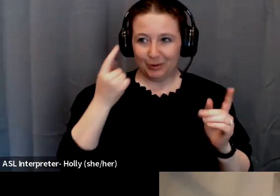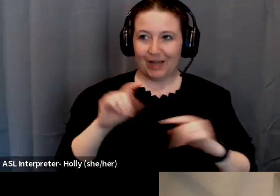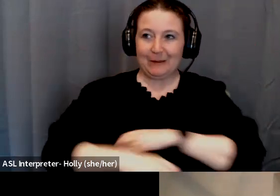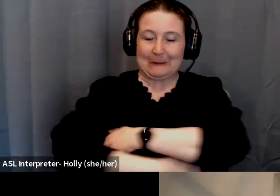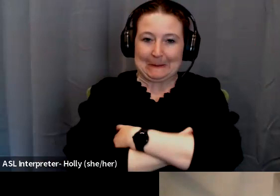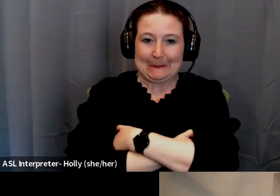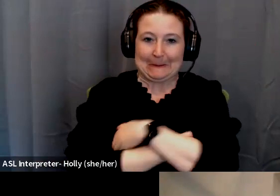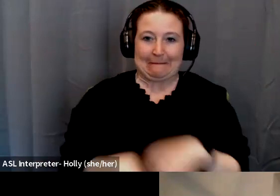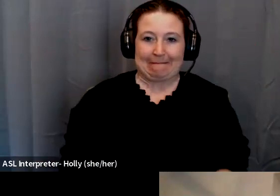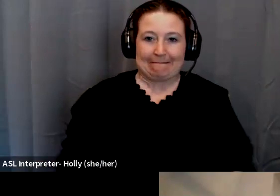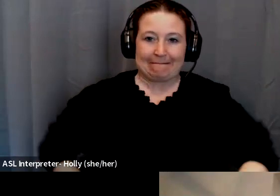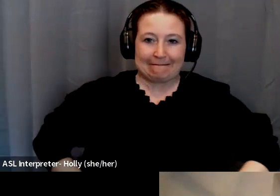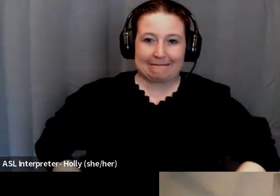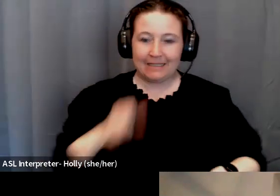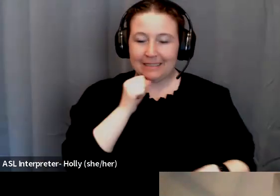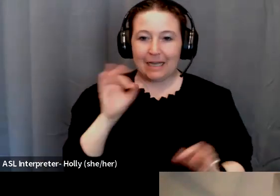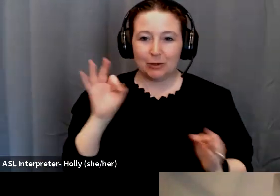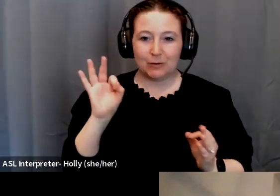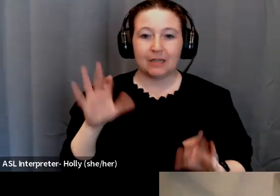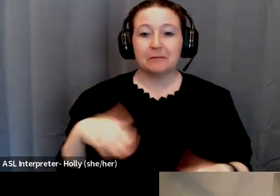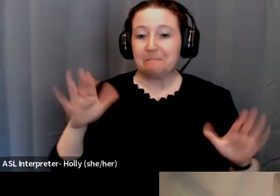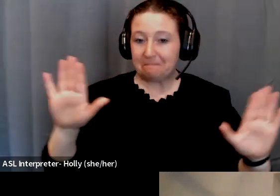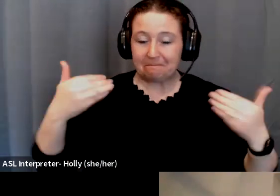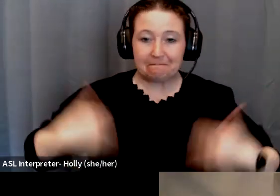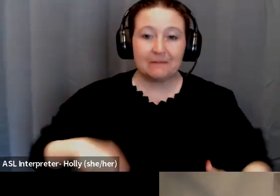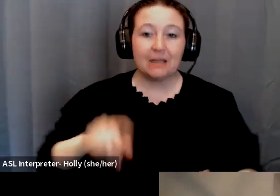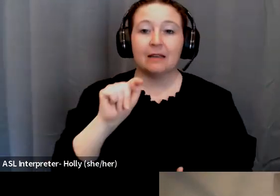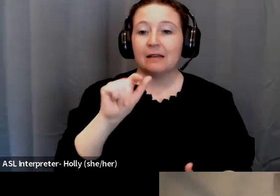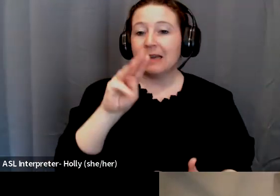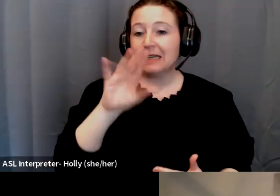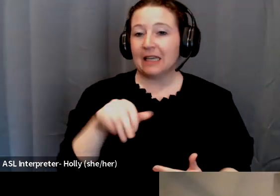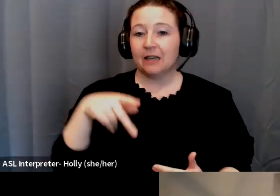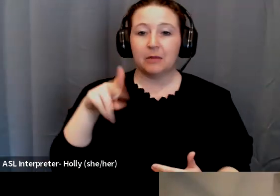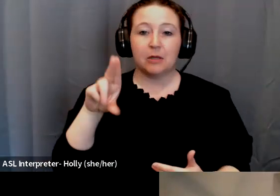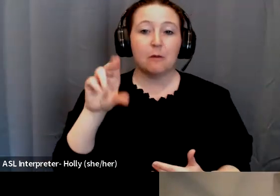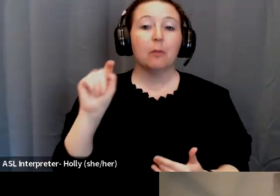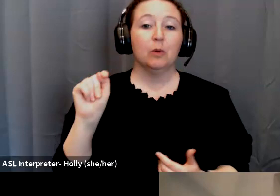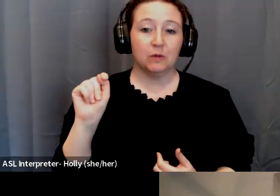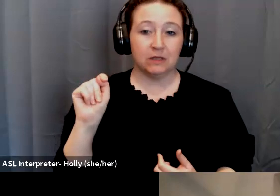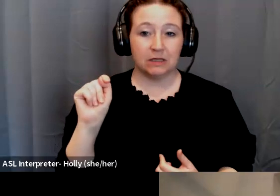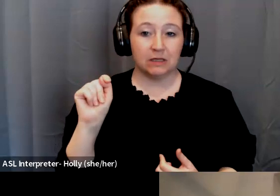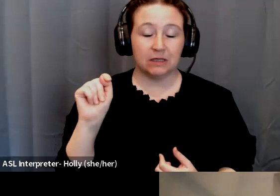distracting. My name is Tammy Pust, and I am